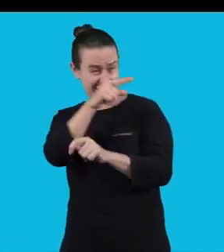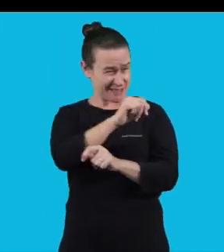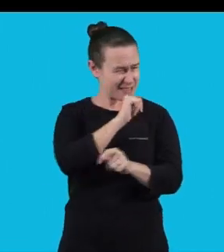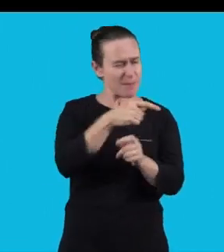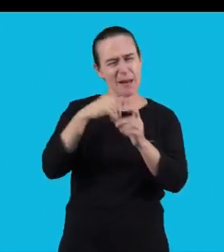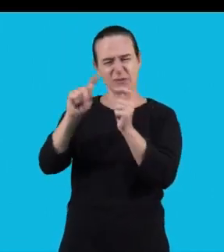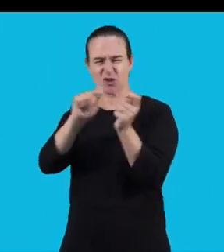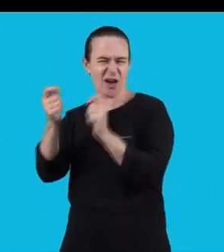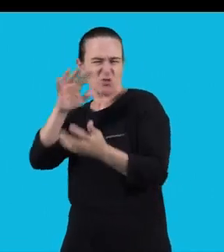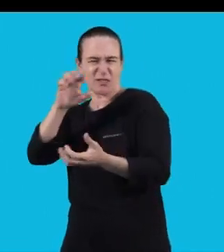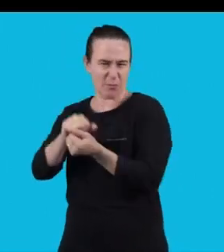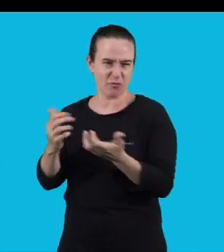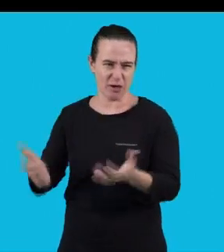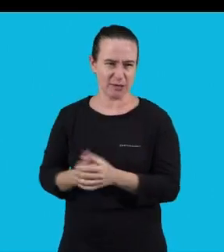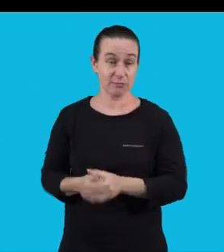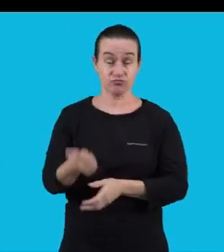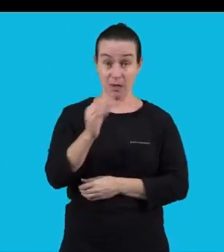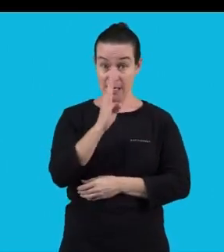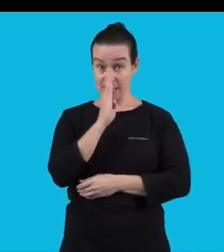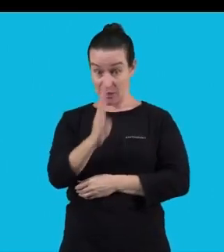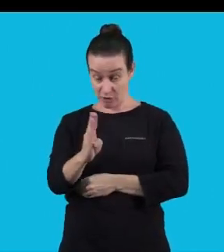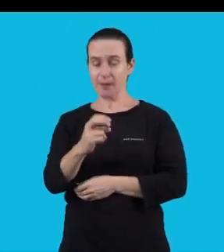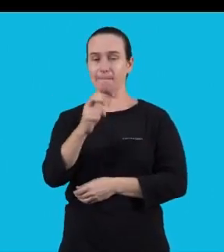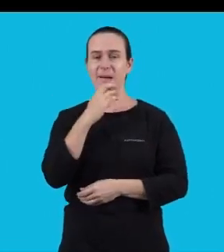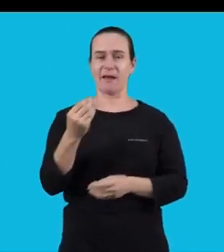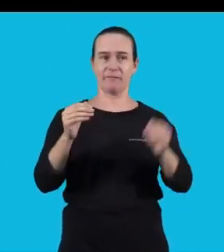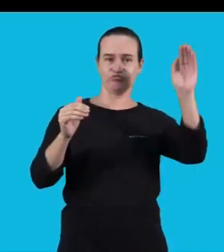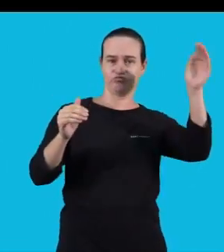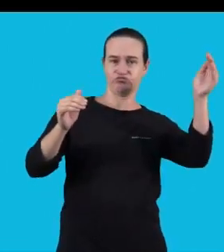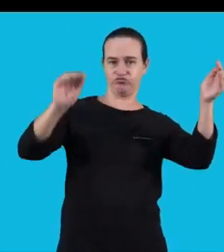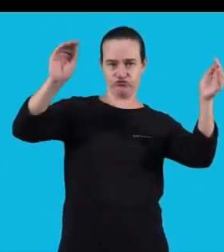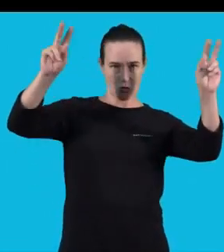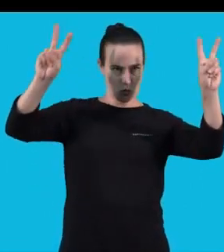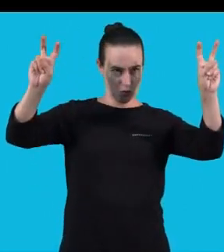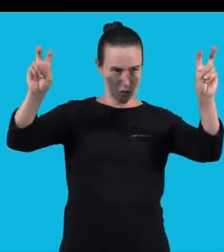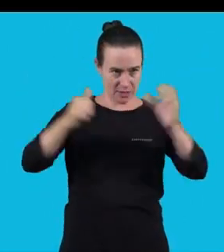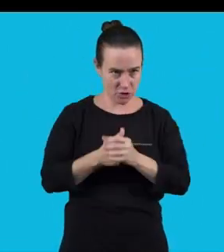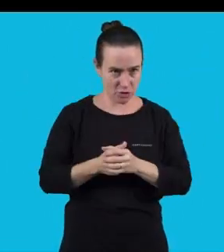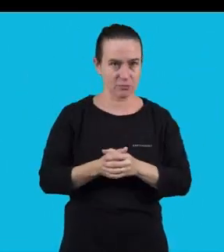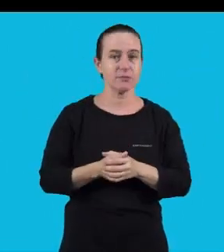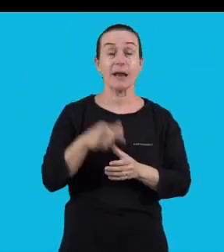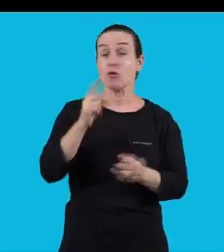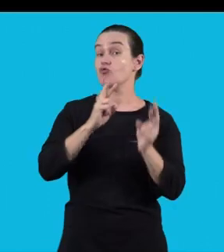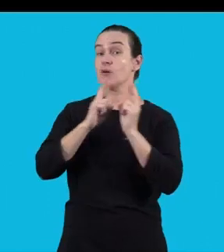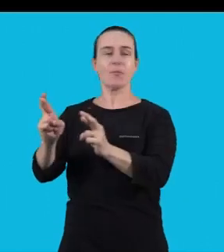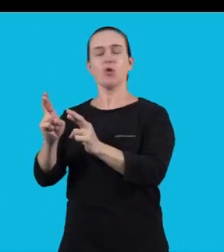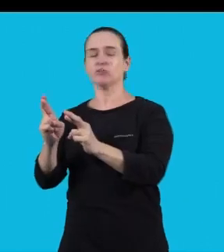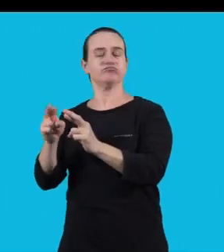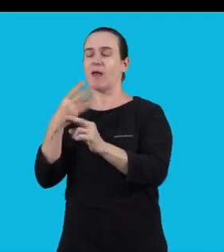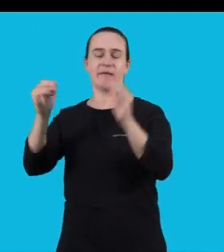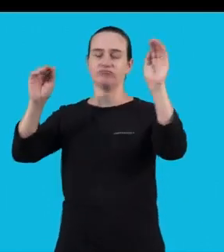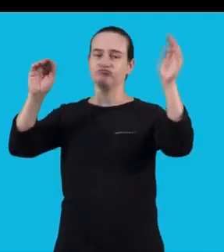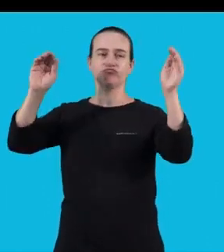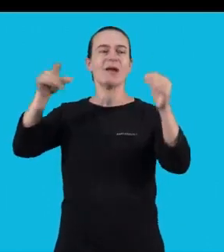said. Direct speech uses quotation marks, while reported speech does not and typically shifts the verb